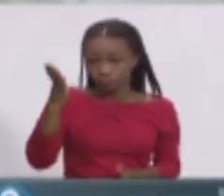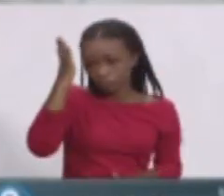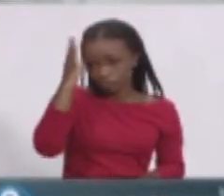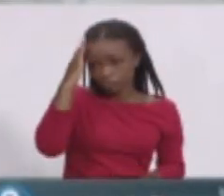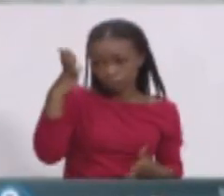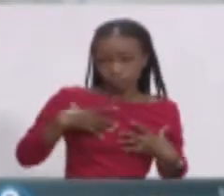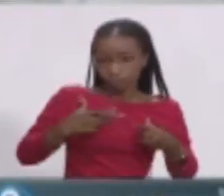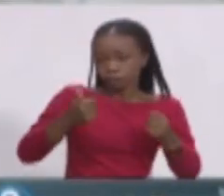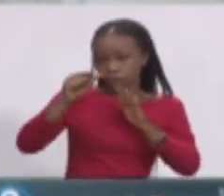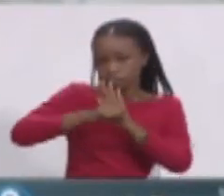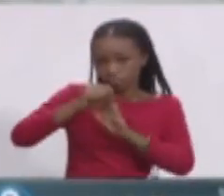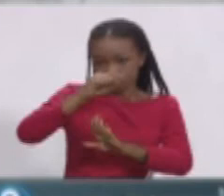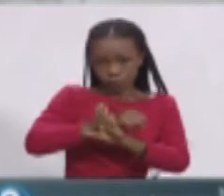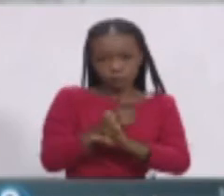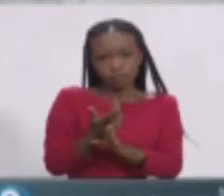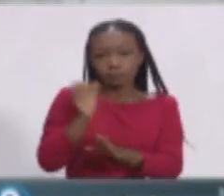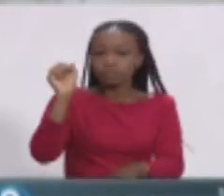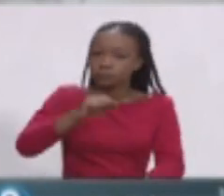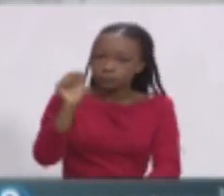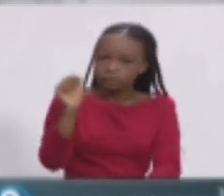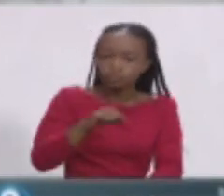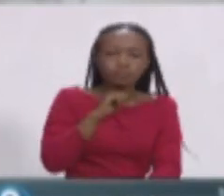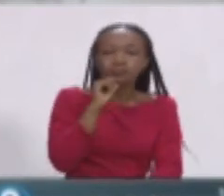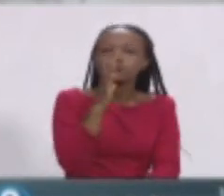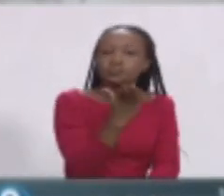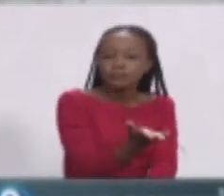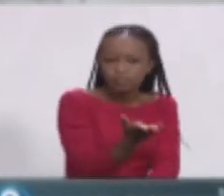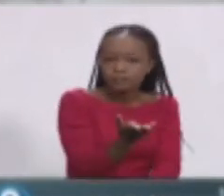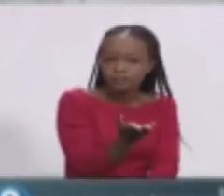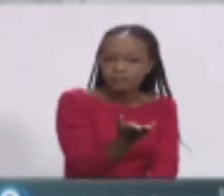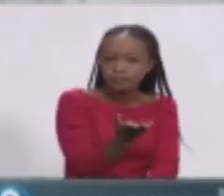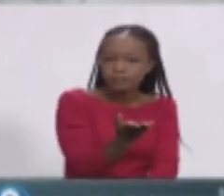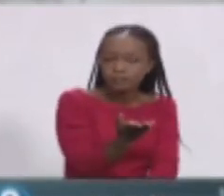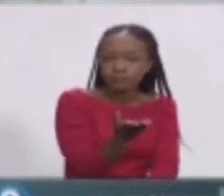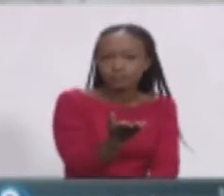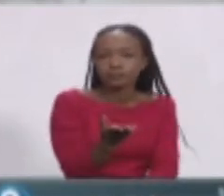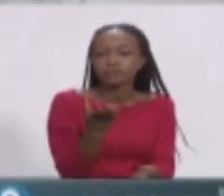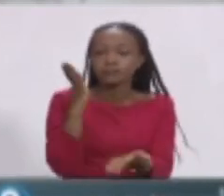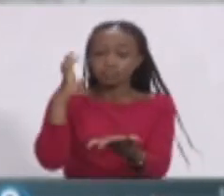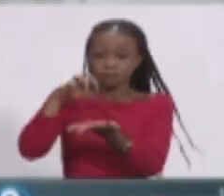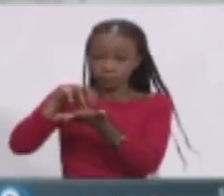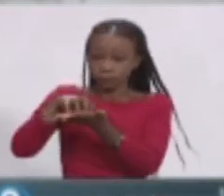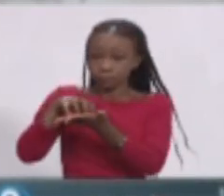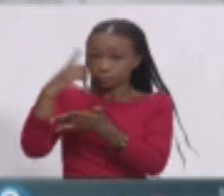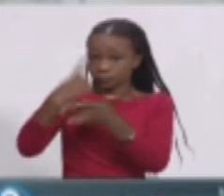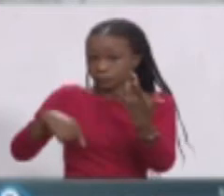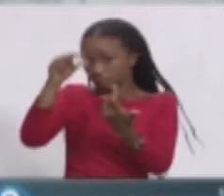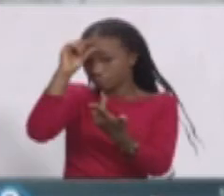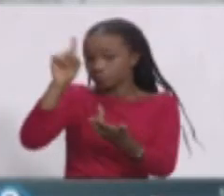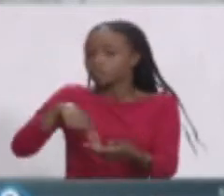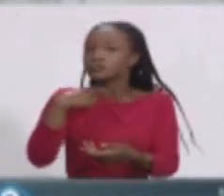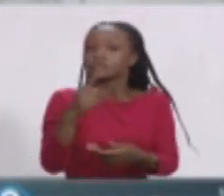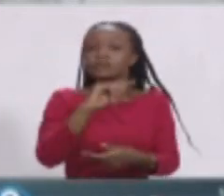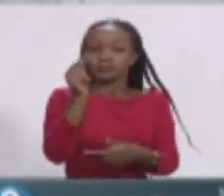our health system, the capacity is not there. These are facts, these are true scenarios. And what the government then should be telling